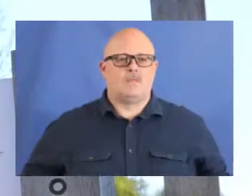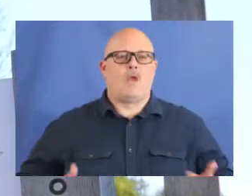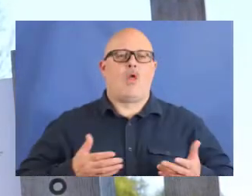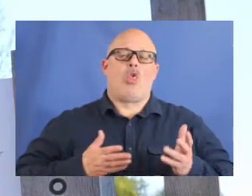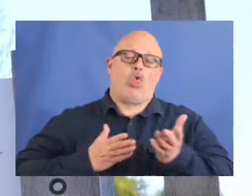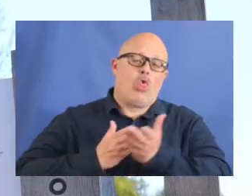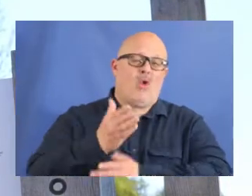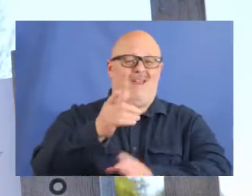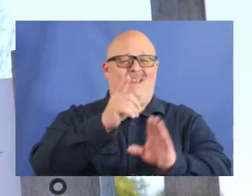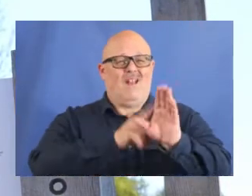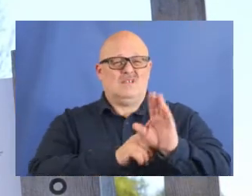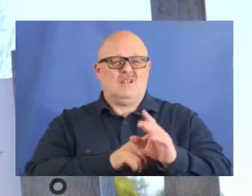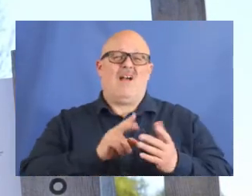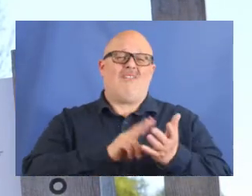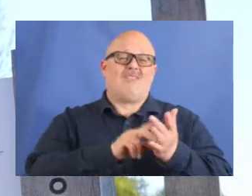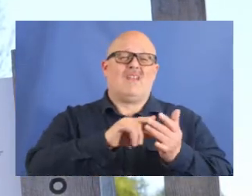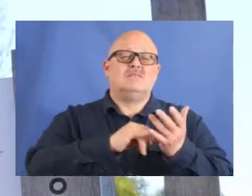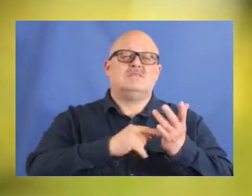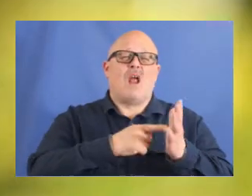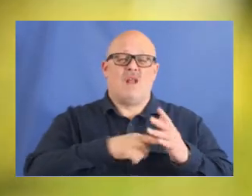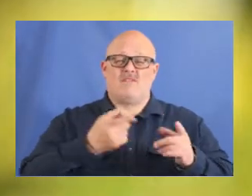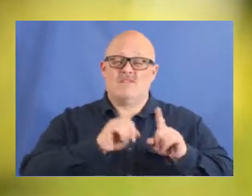Visitors are welcome at Coombe Bissett Down all year round.